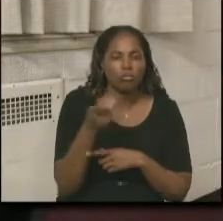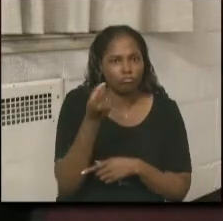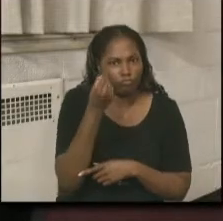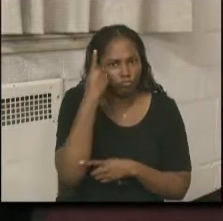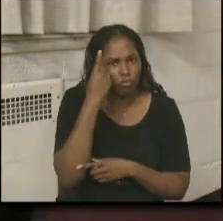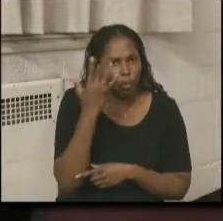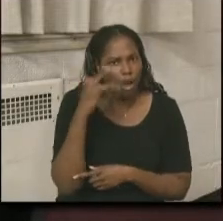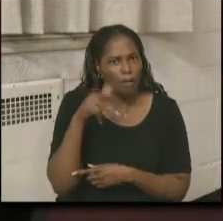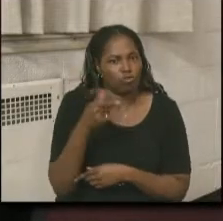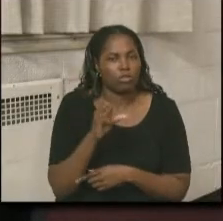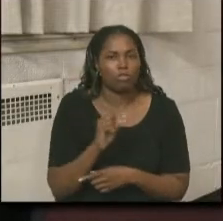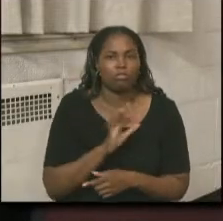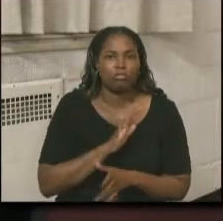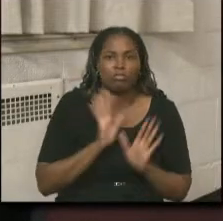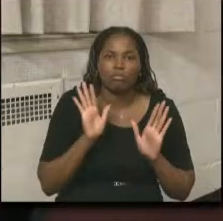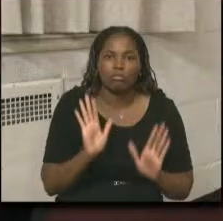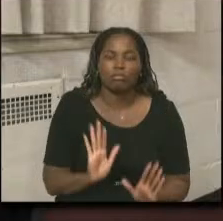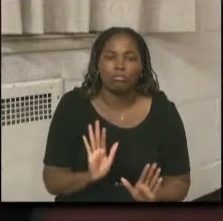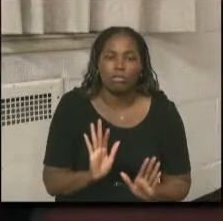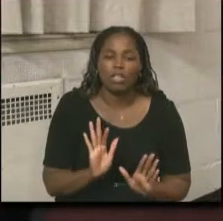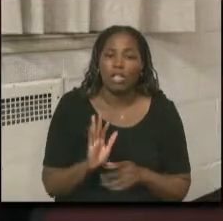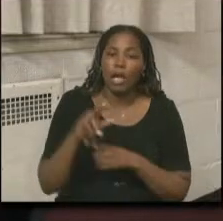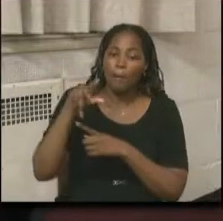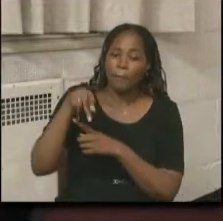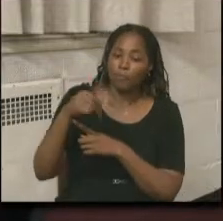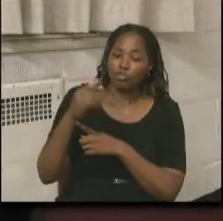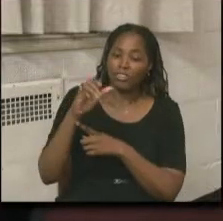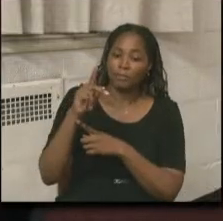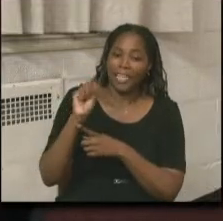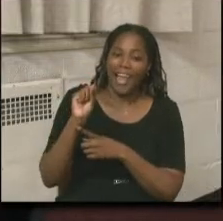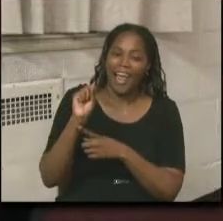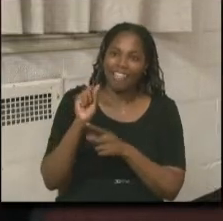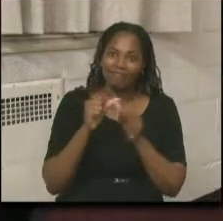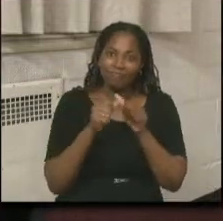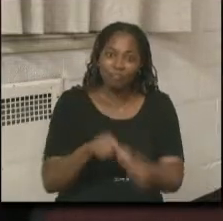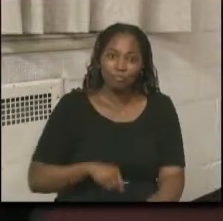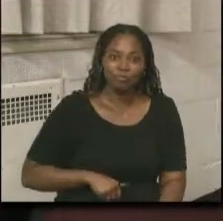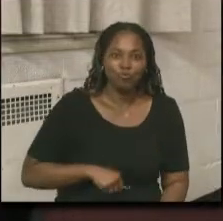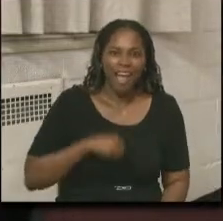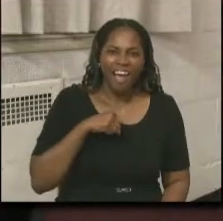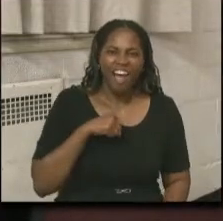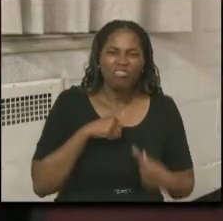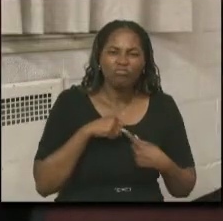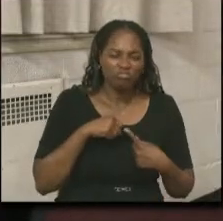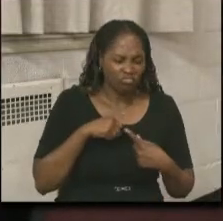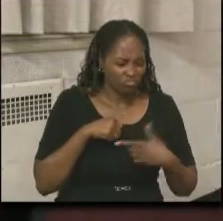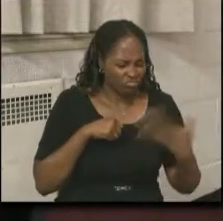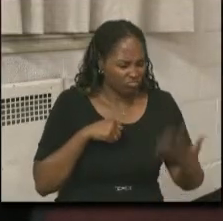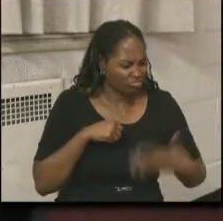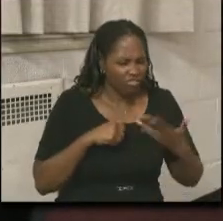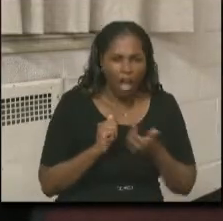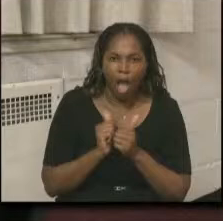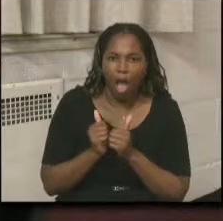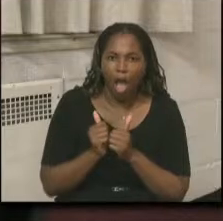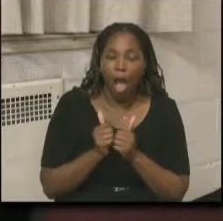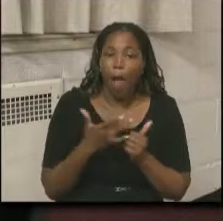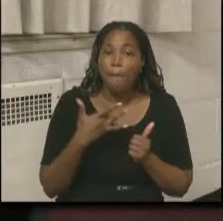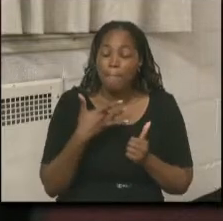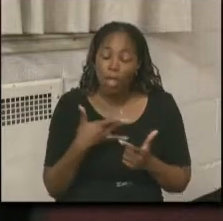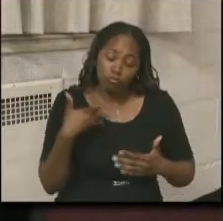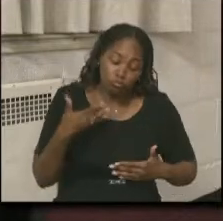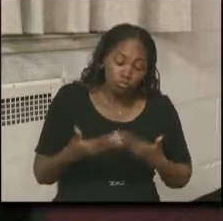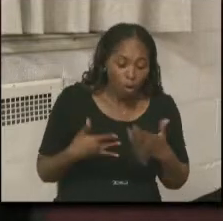PGCPS Proud isn't something that can be taught. You don't learn it as you go. It's who we